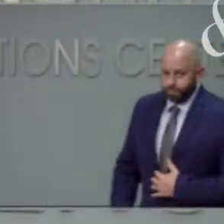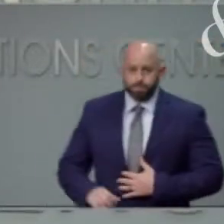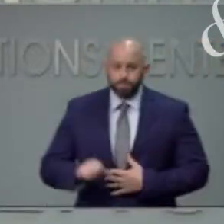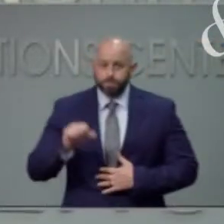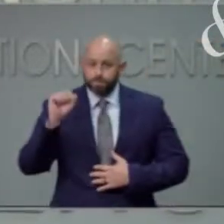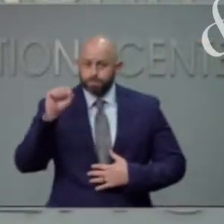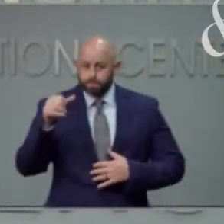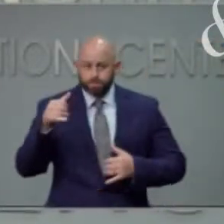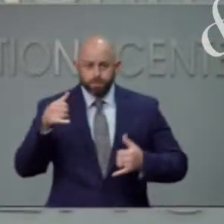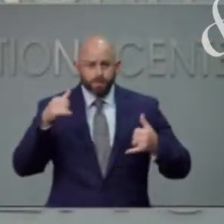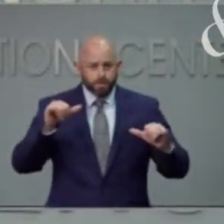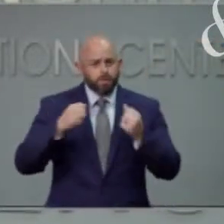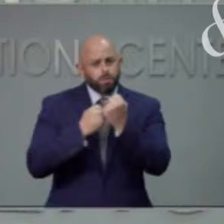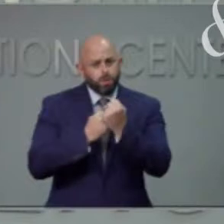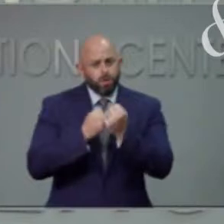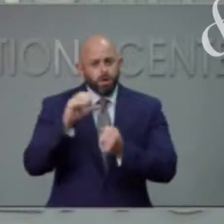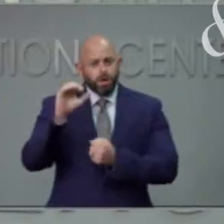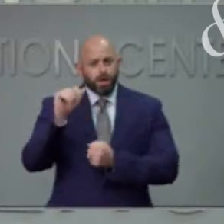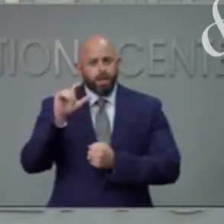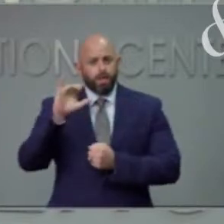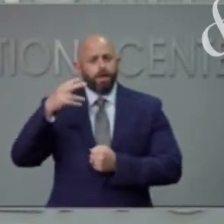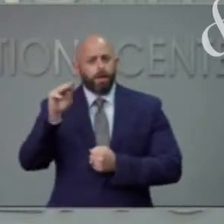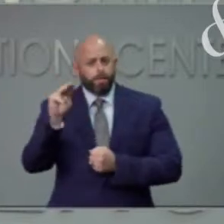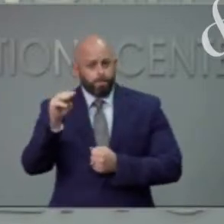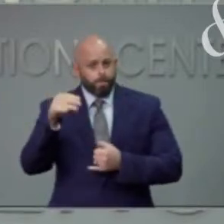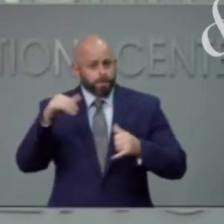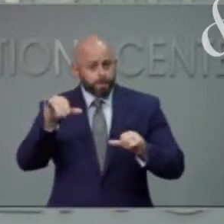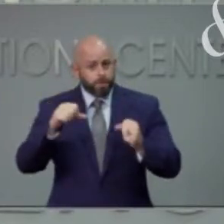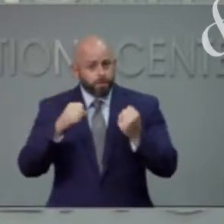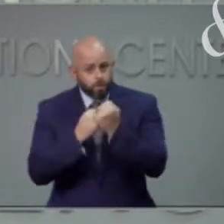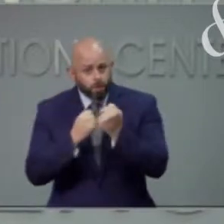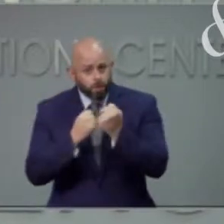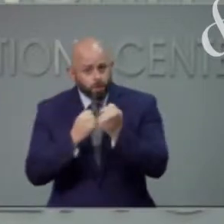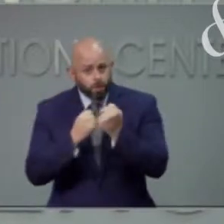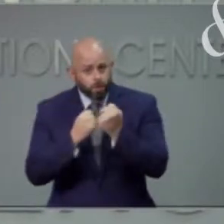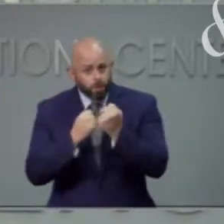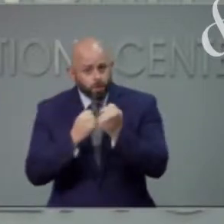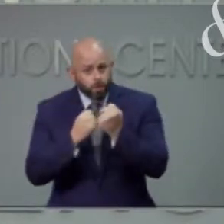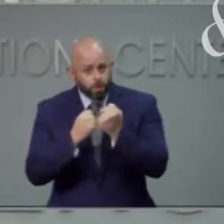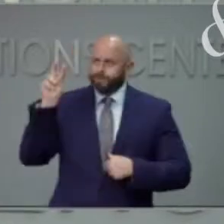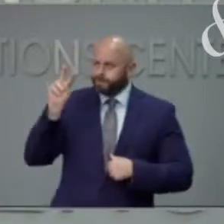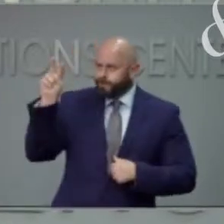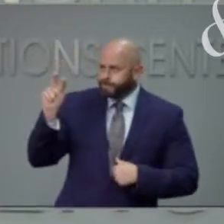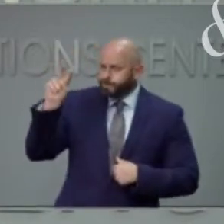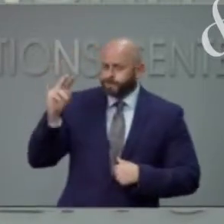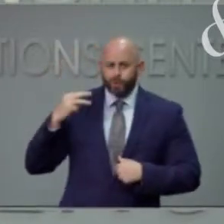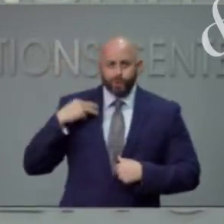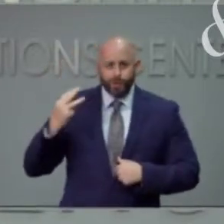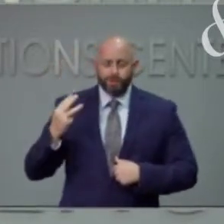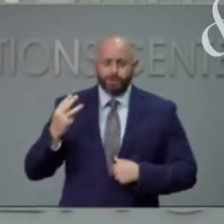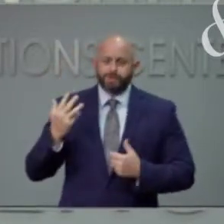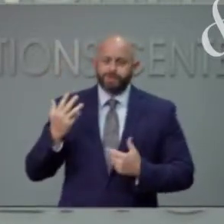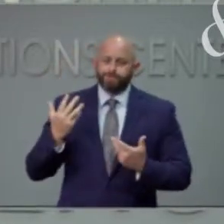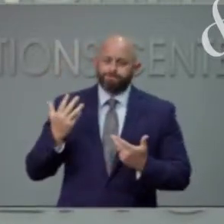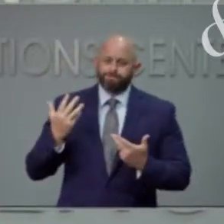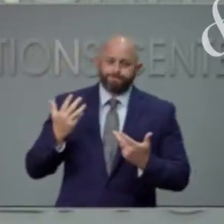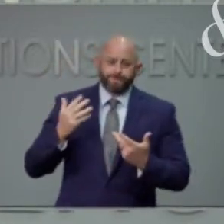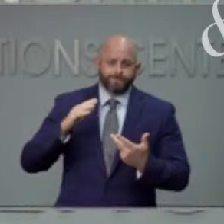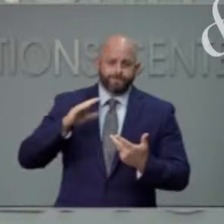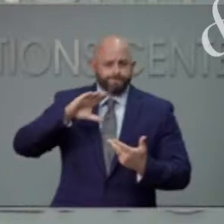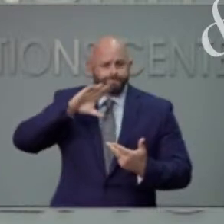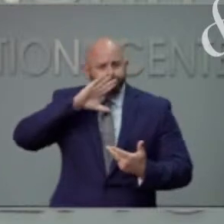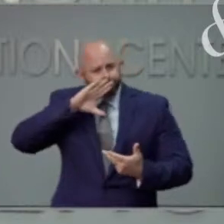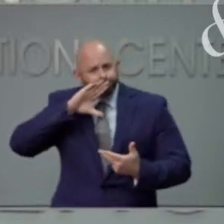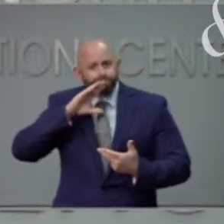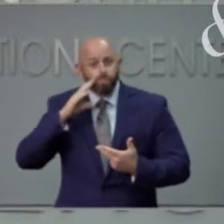relates to this virus and what you need to do in order to protect other people and to protect yourself.